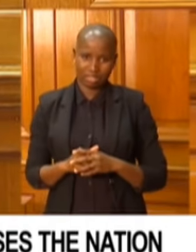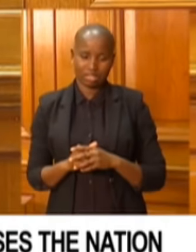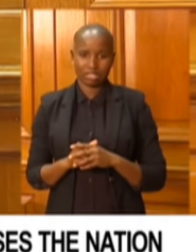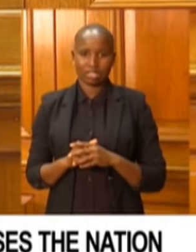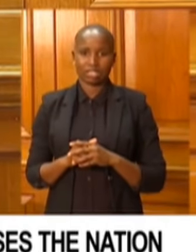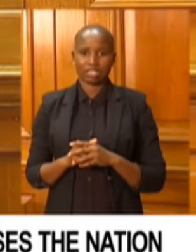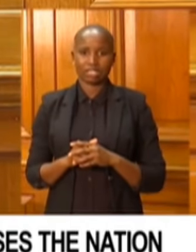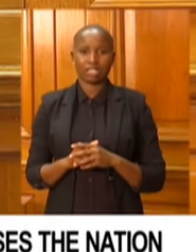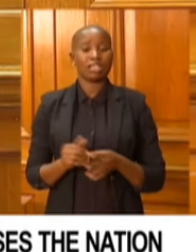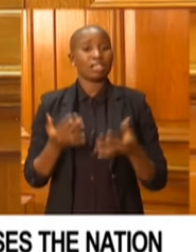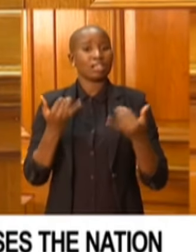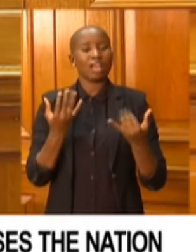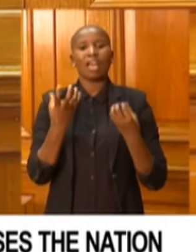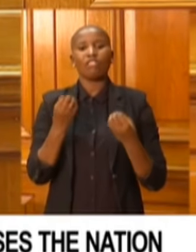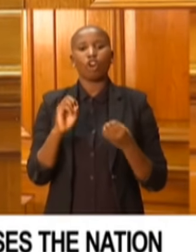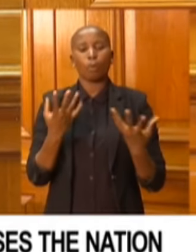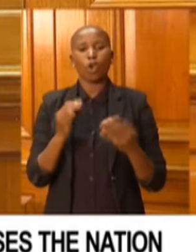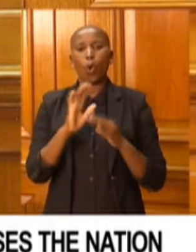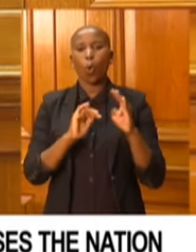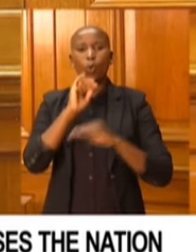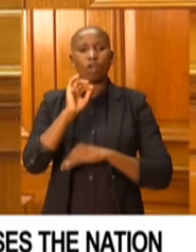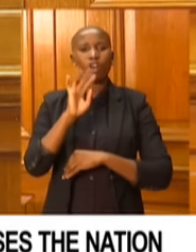than 4,600